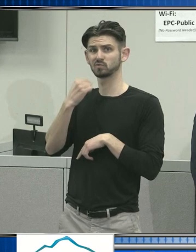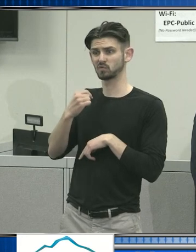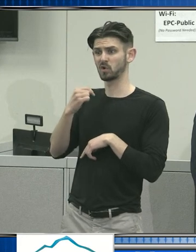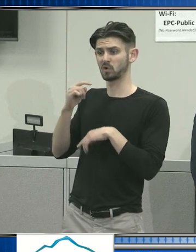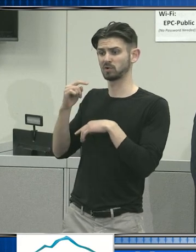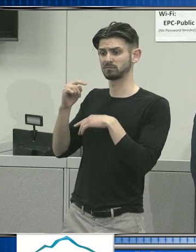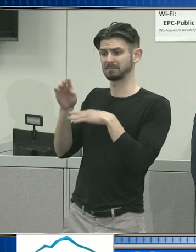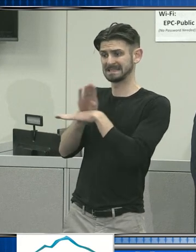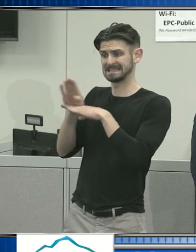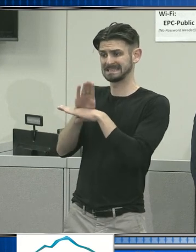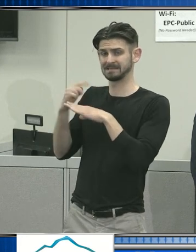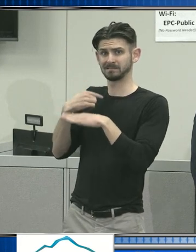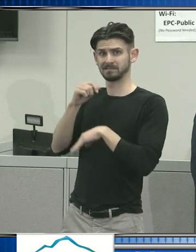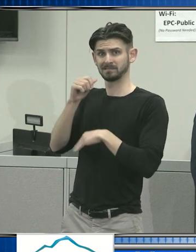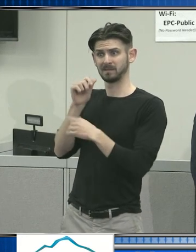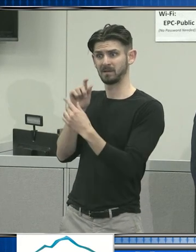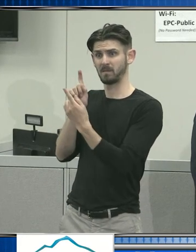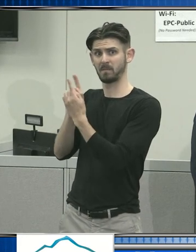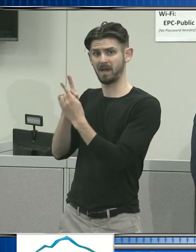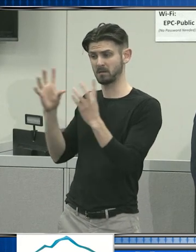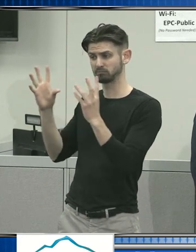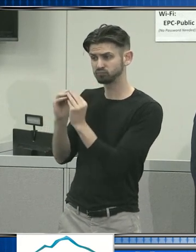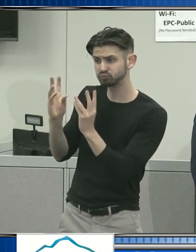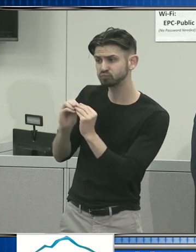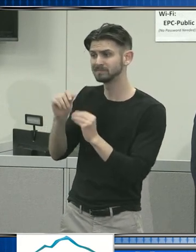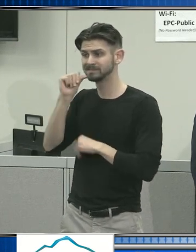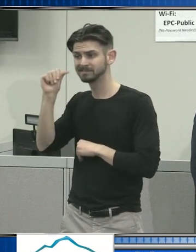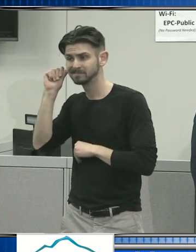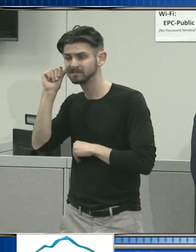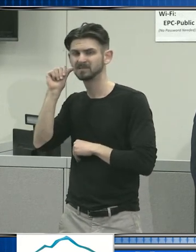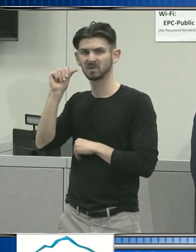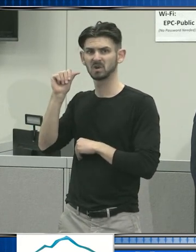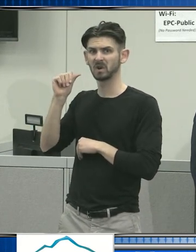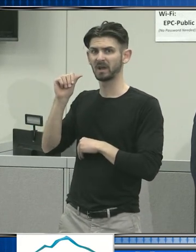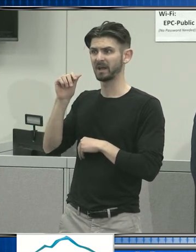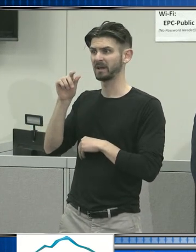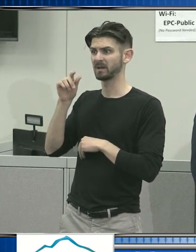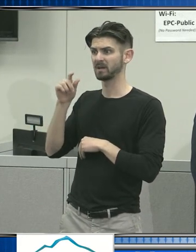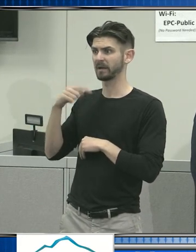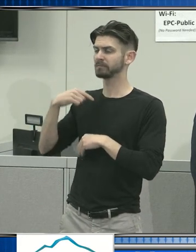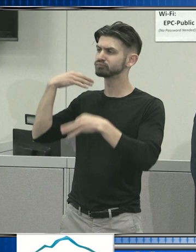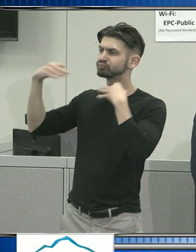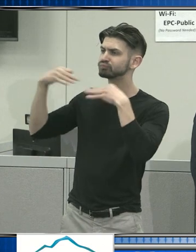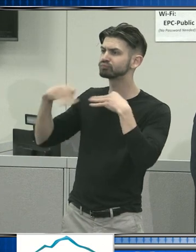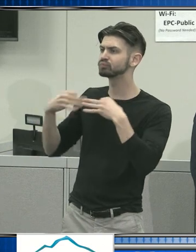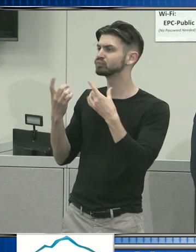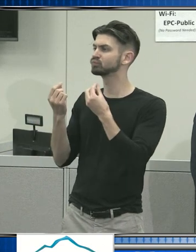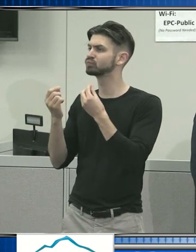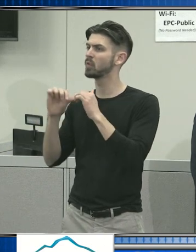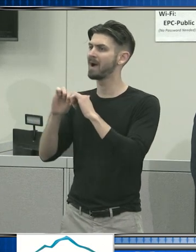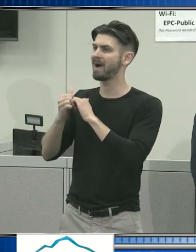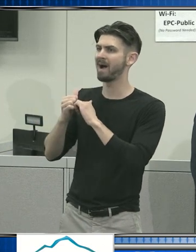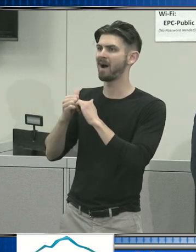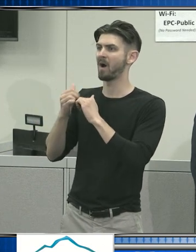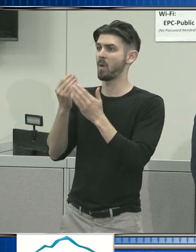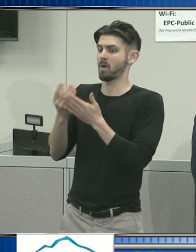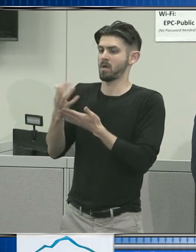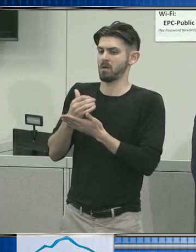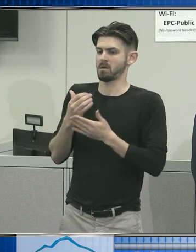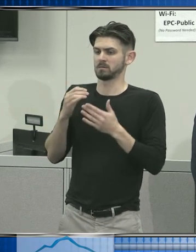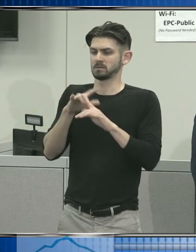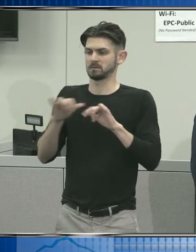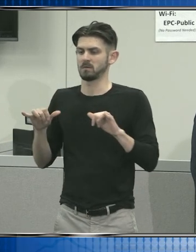and just listening to some of the things that they're going to do to make curbside service and